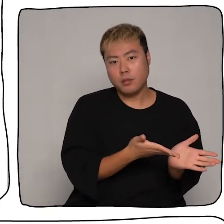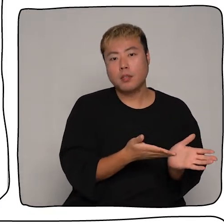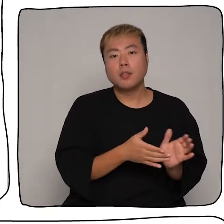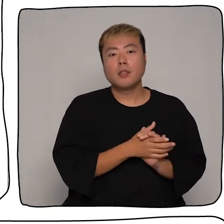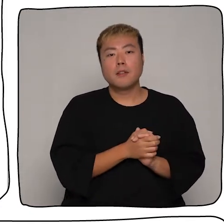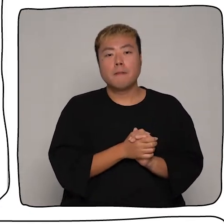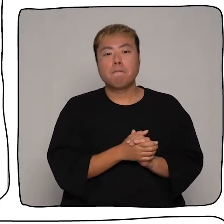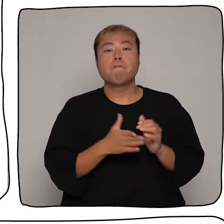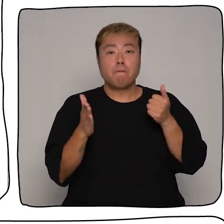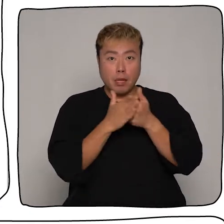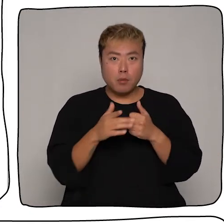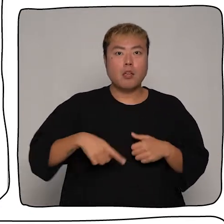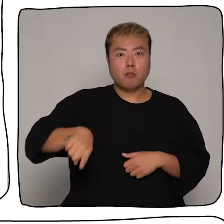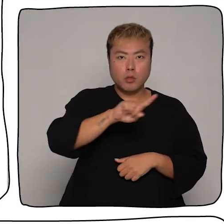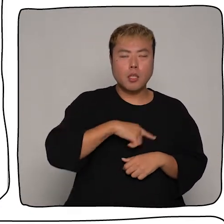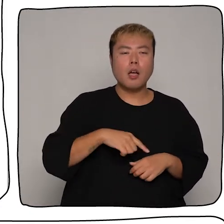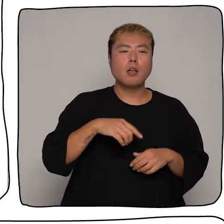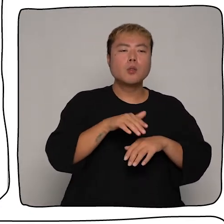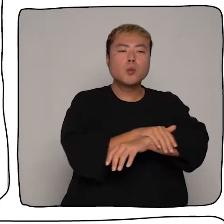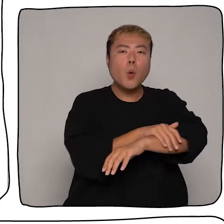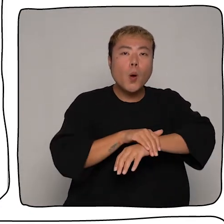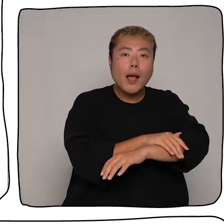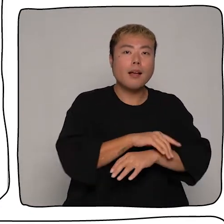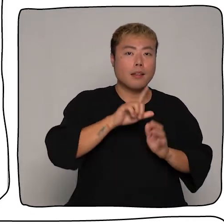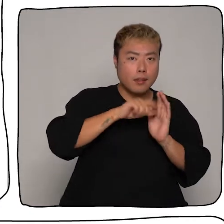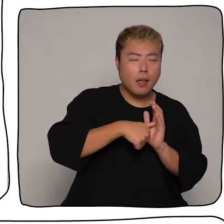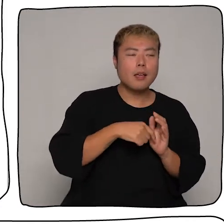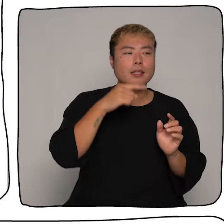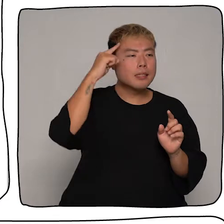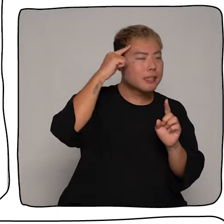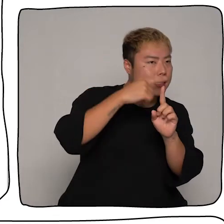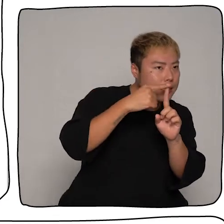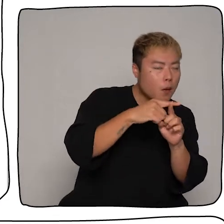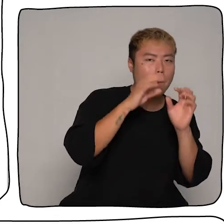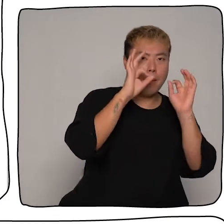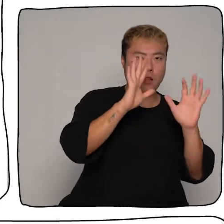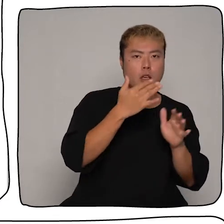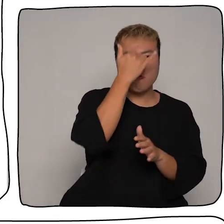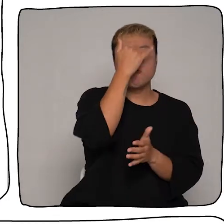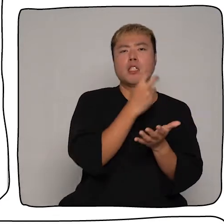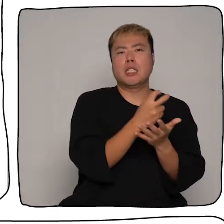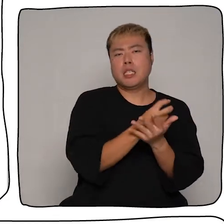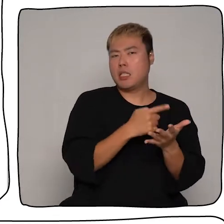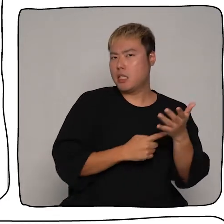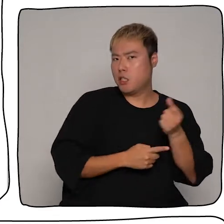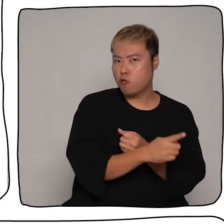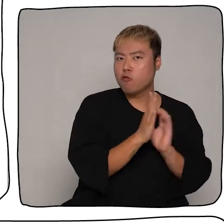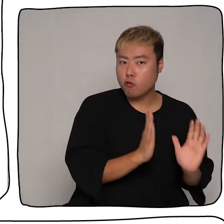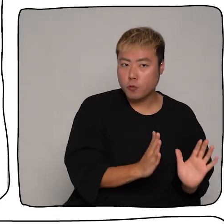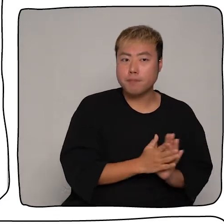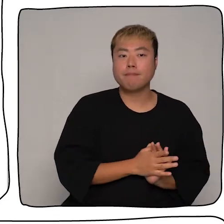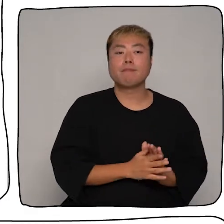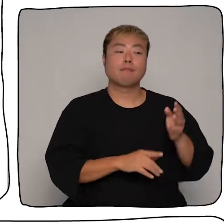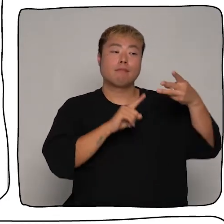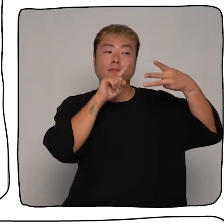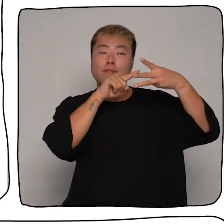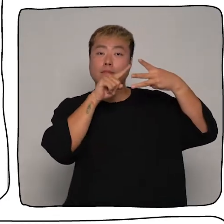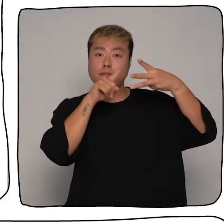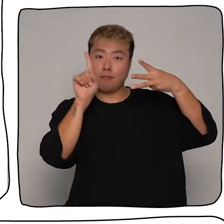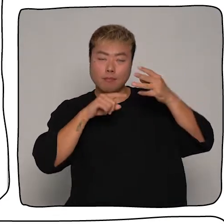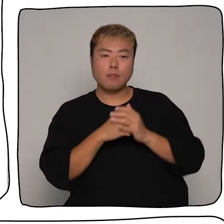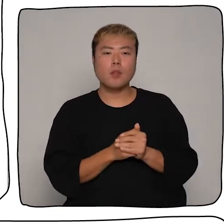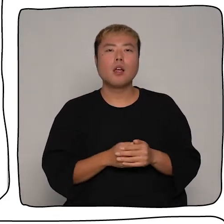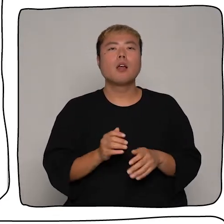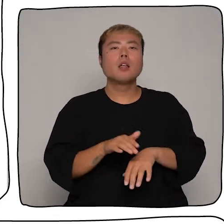is good touch or ethics of touch. In the second chapter, here I talk about